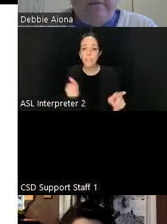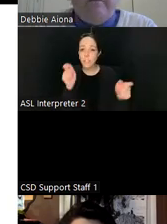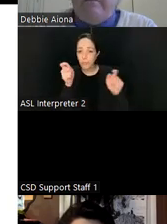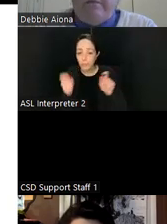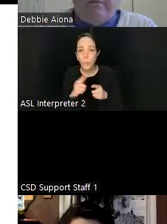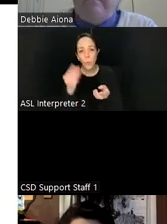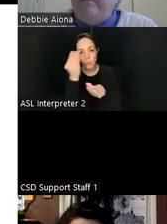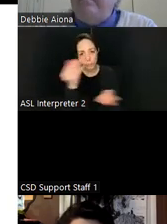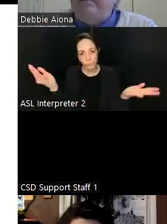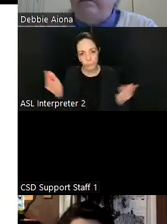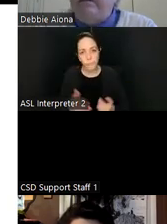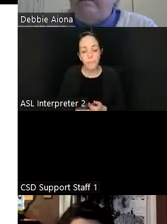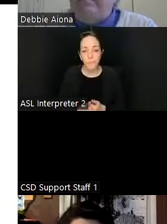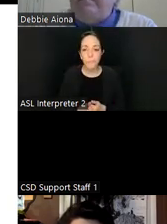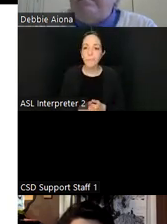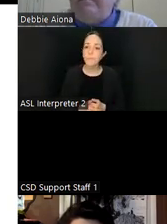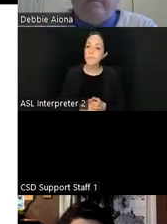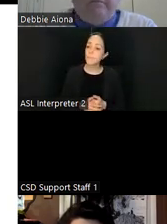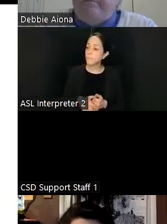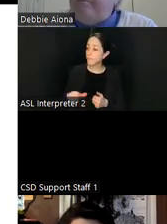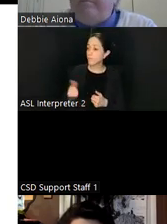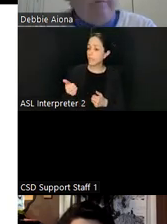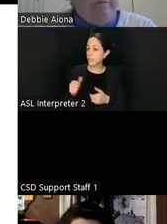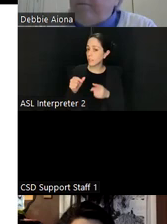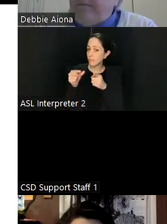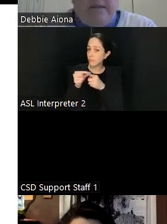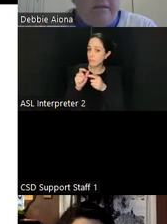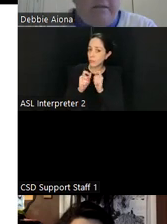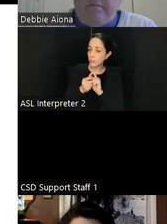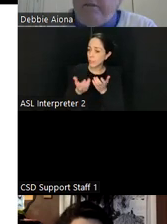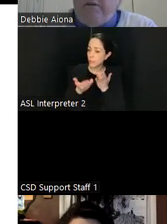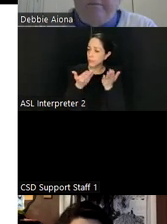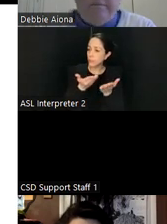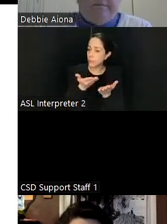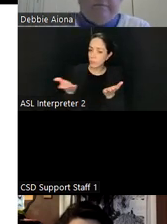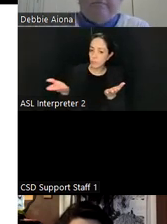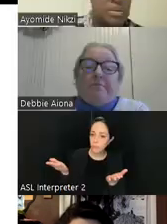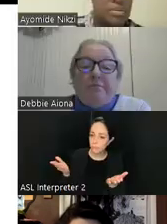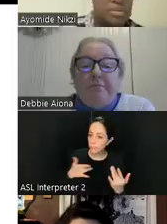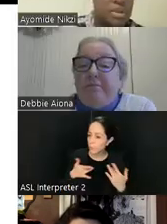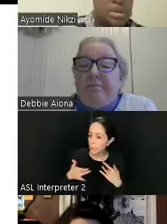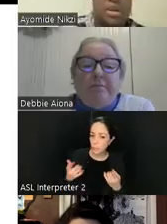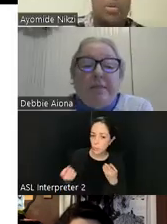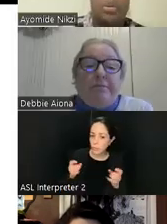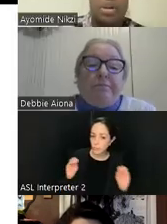Okay. Are there any proposed tech changes in this section? No. I see no.